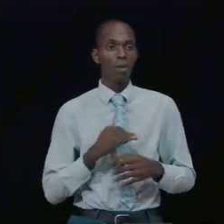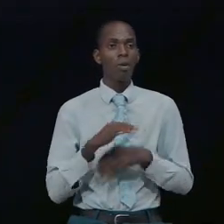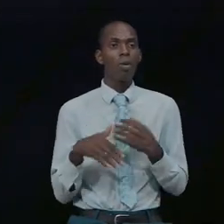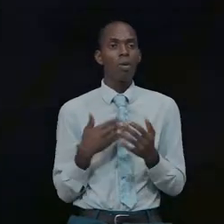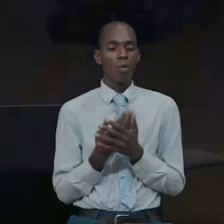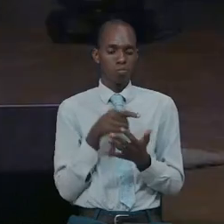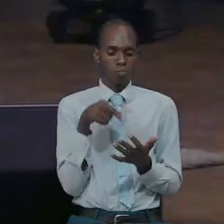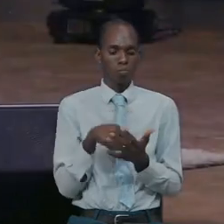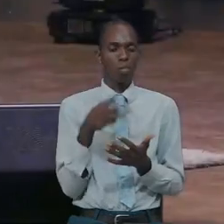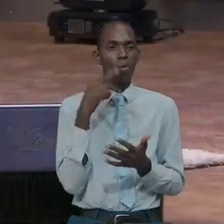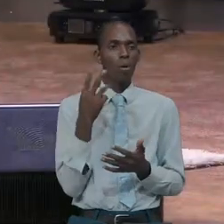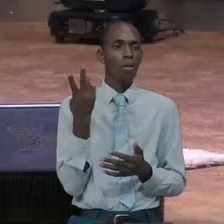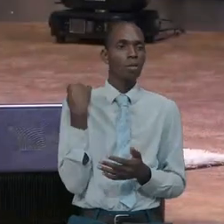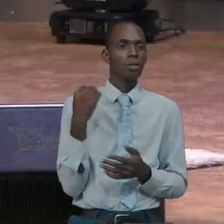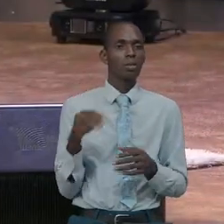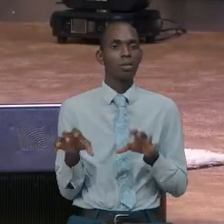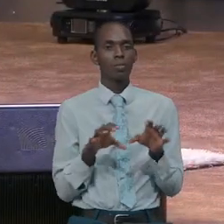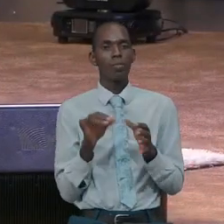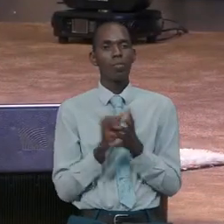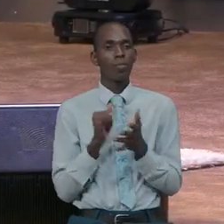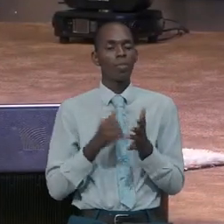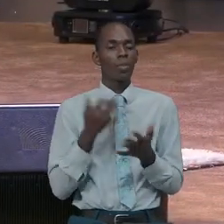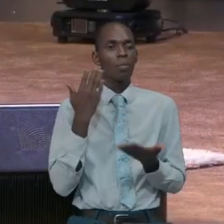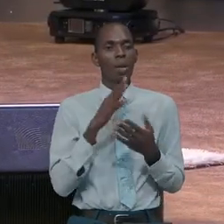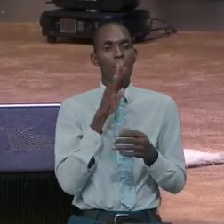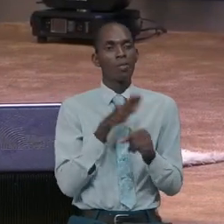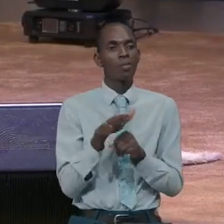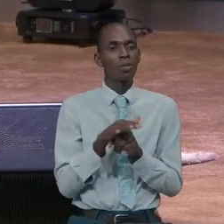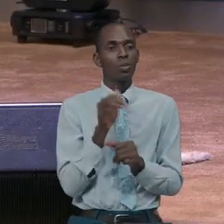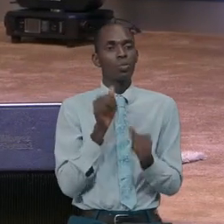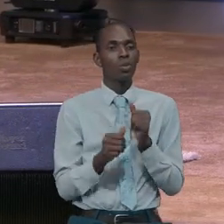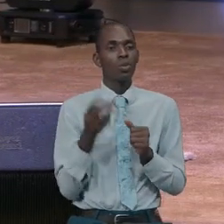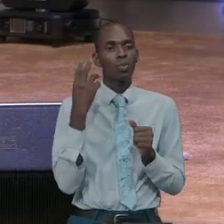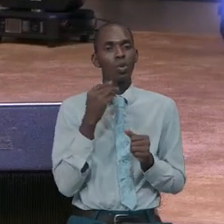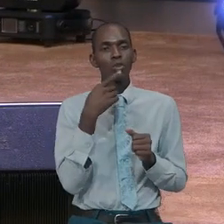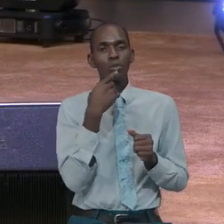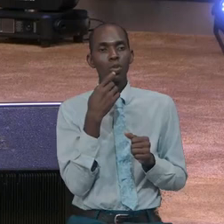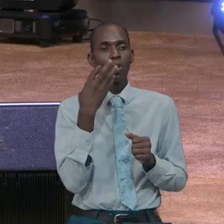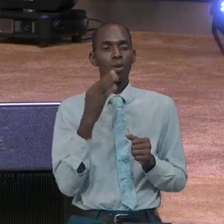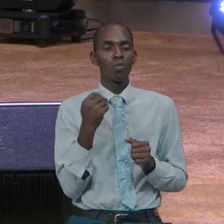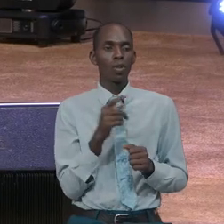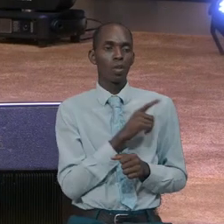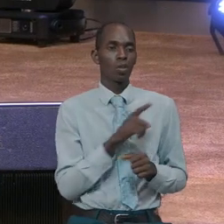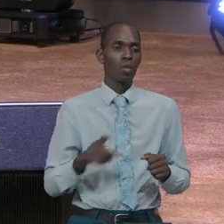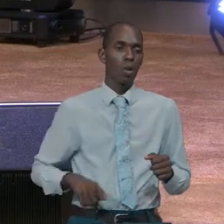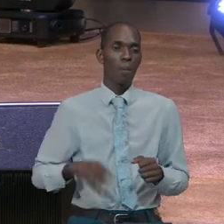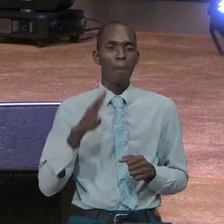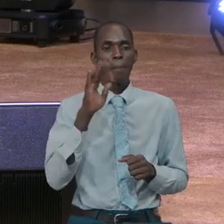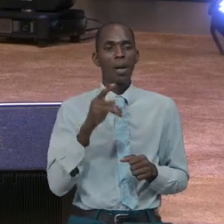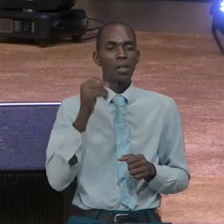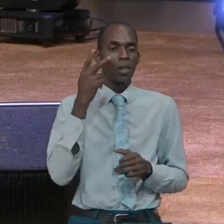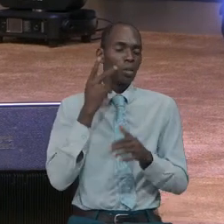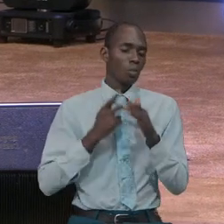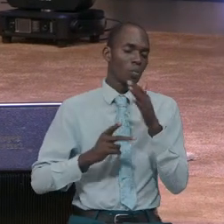was done that it might be fulfilled which was spoken of the Lord by the prophet, saying,